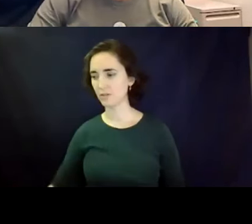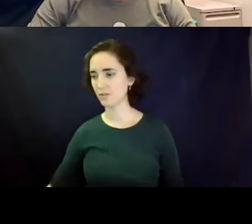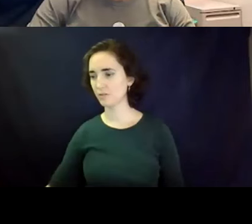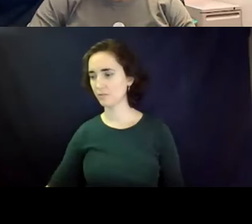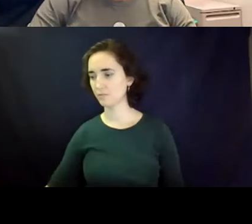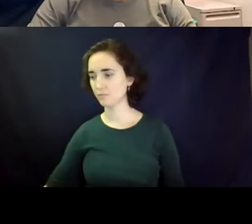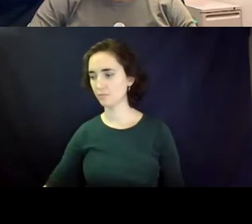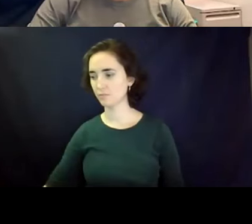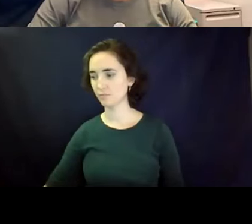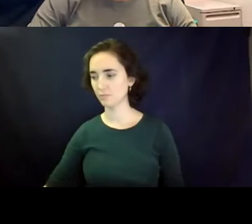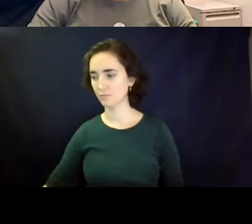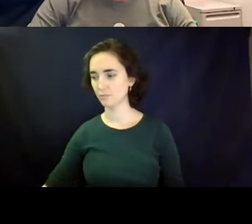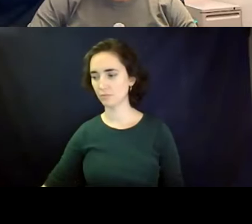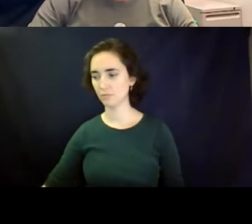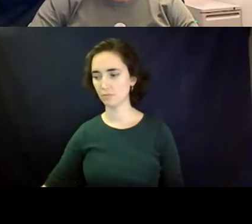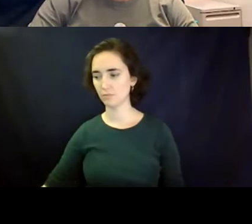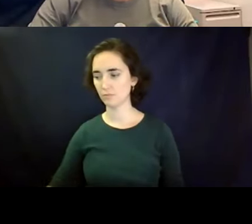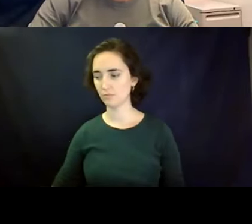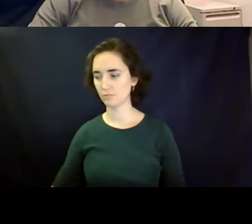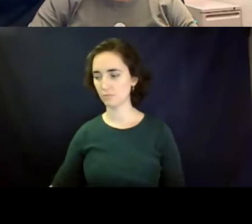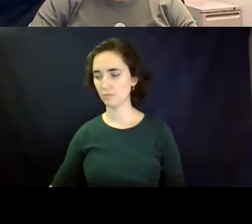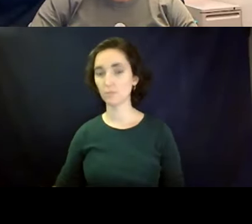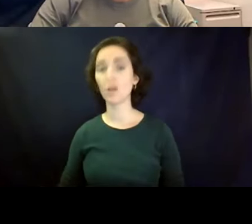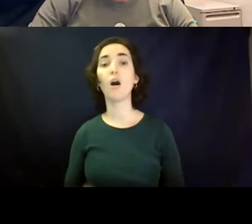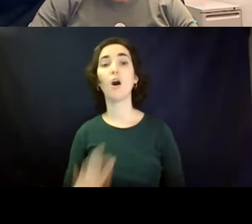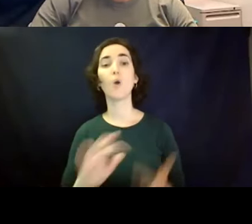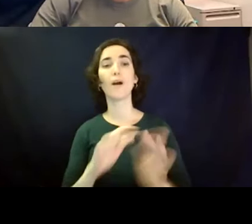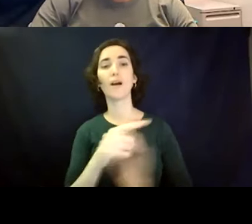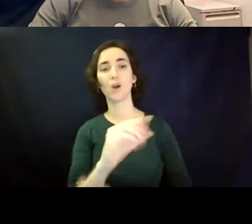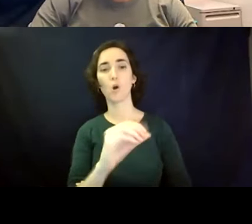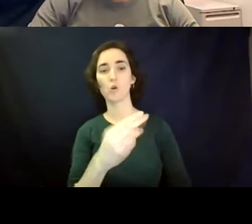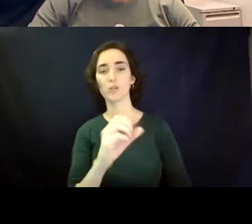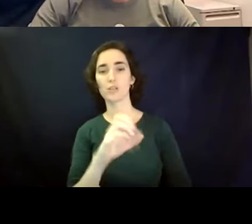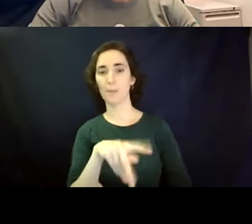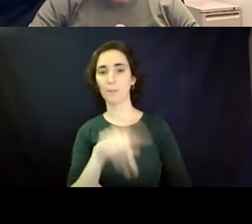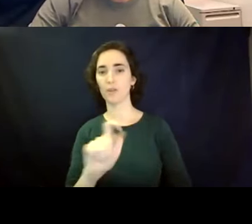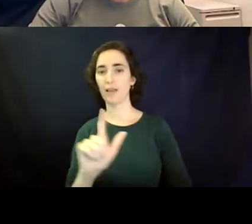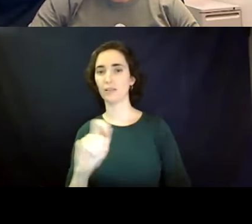You can find us on the web at gosep.la.gov and getagainplan.org.